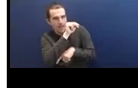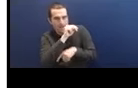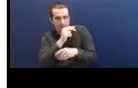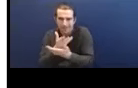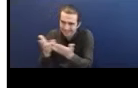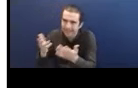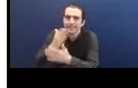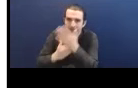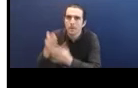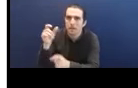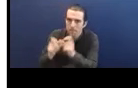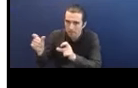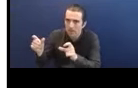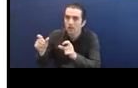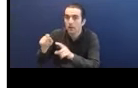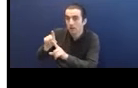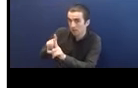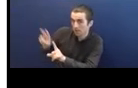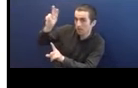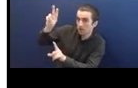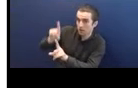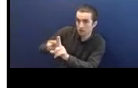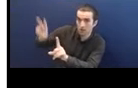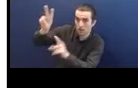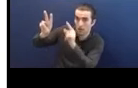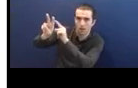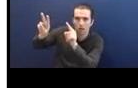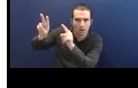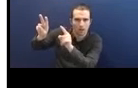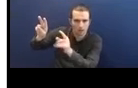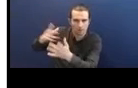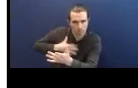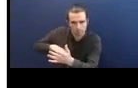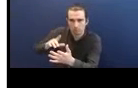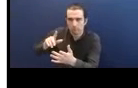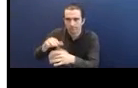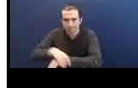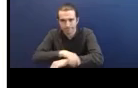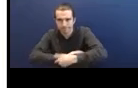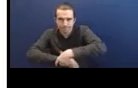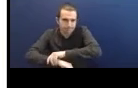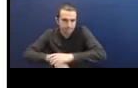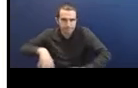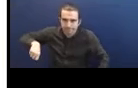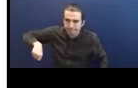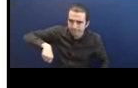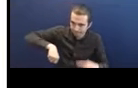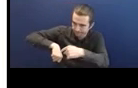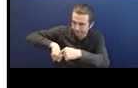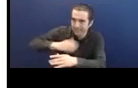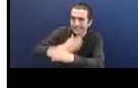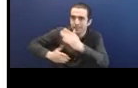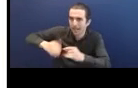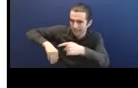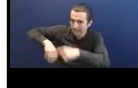why shouldn't my child be included in school the same as everybody else? And then disabled people have come in alongside